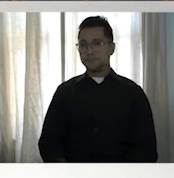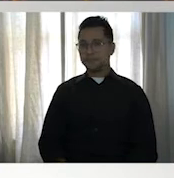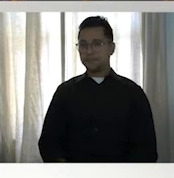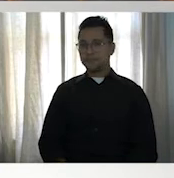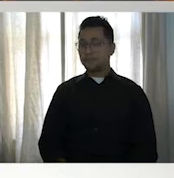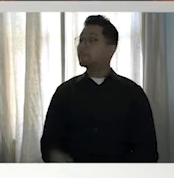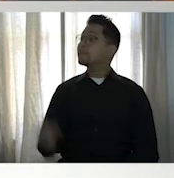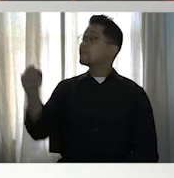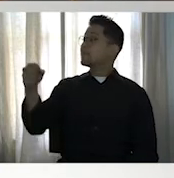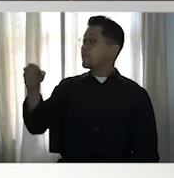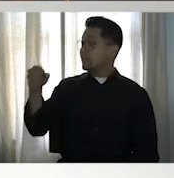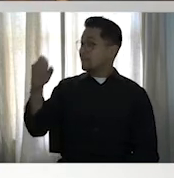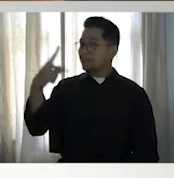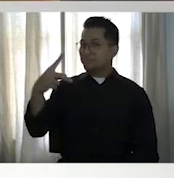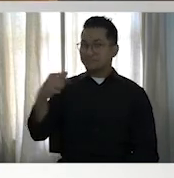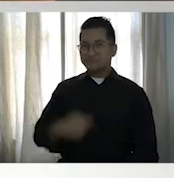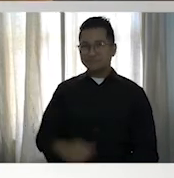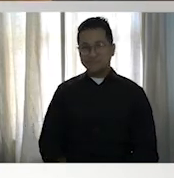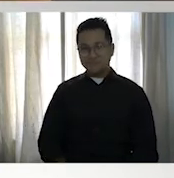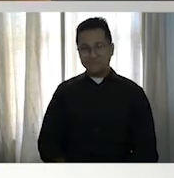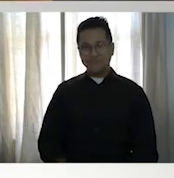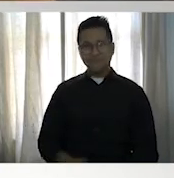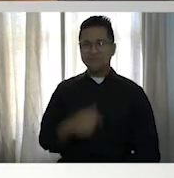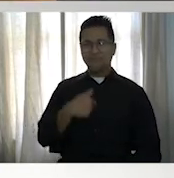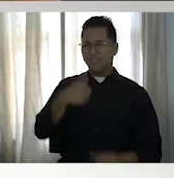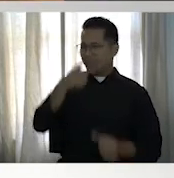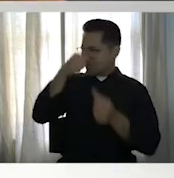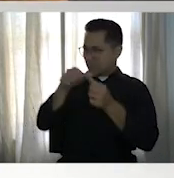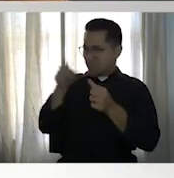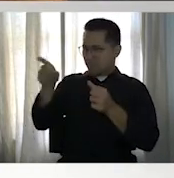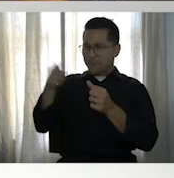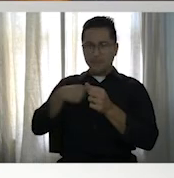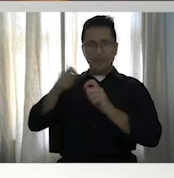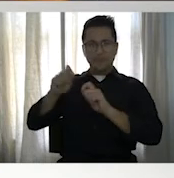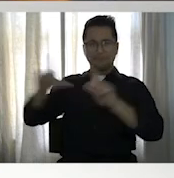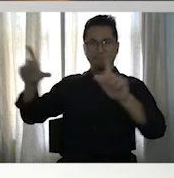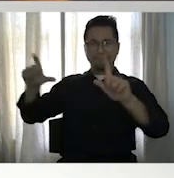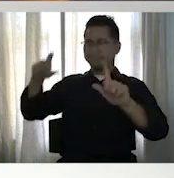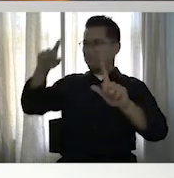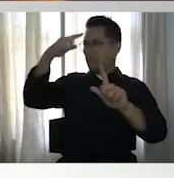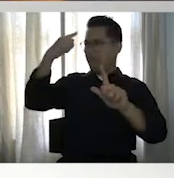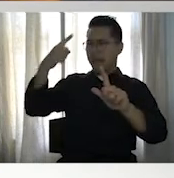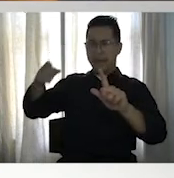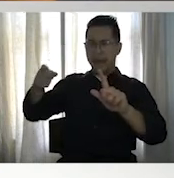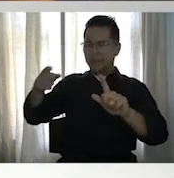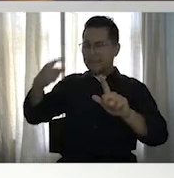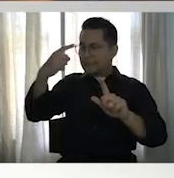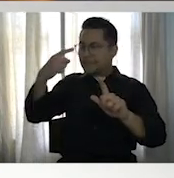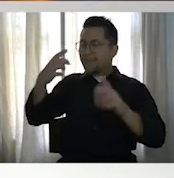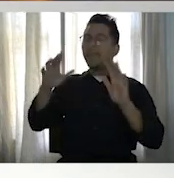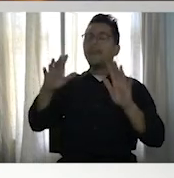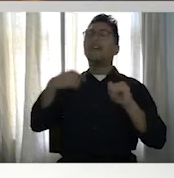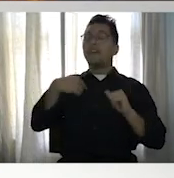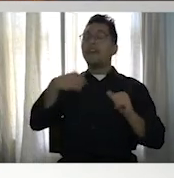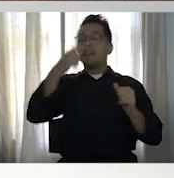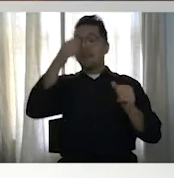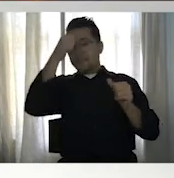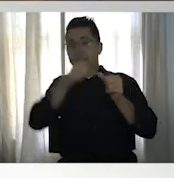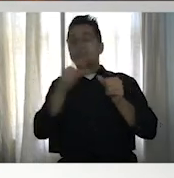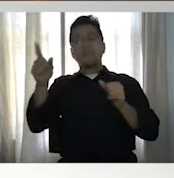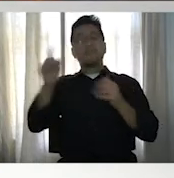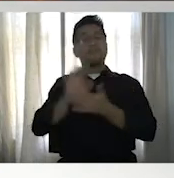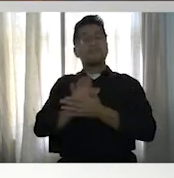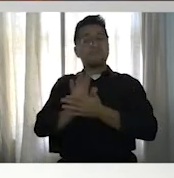Oh, yes. Okay. I couldn't remember what this black screen was. So I brought this